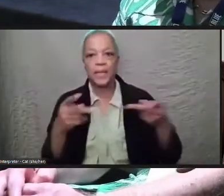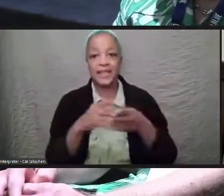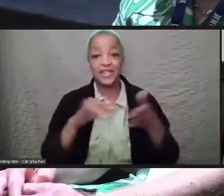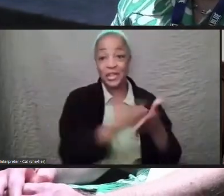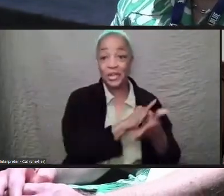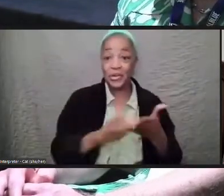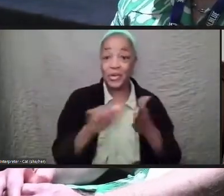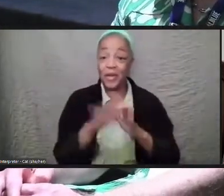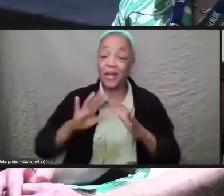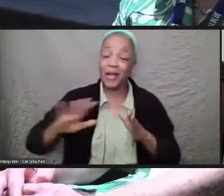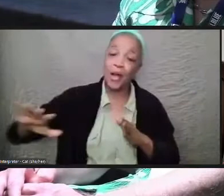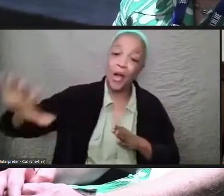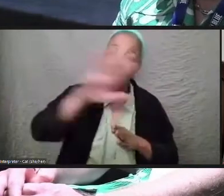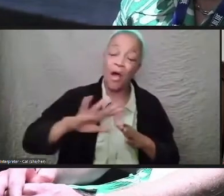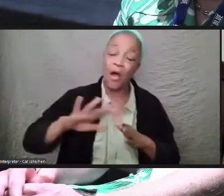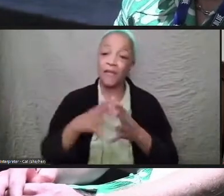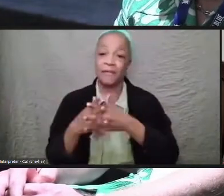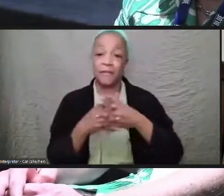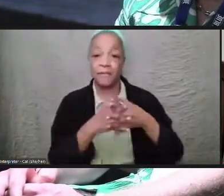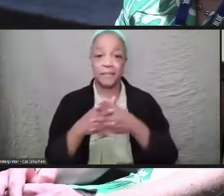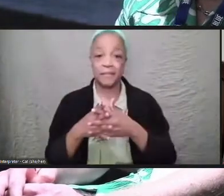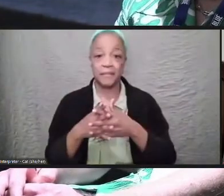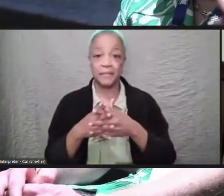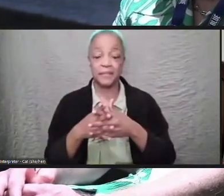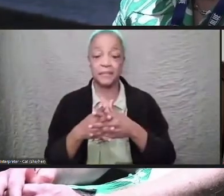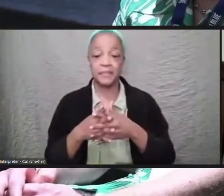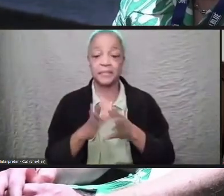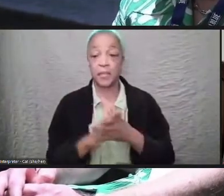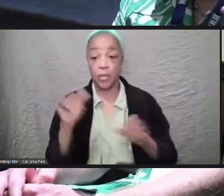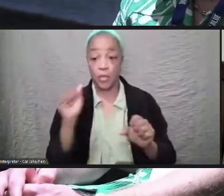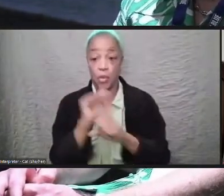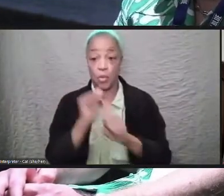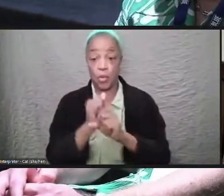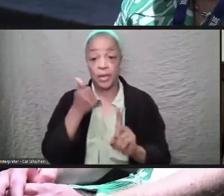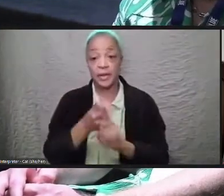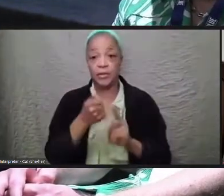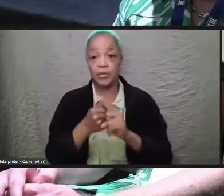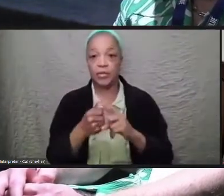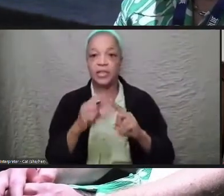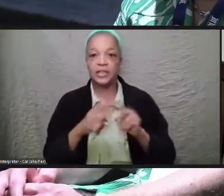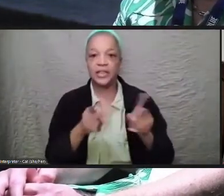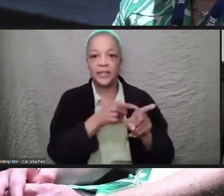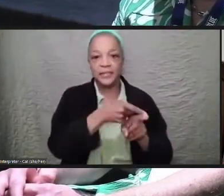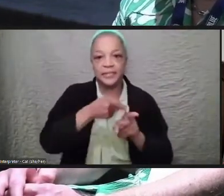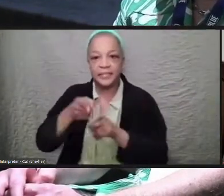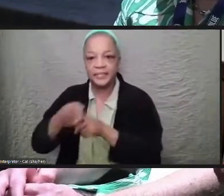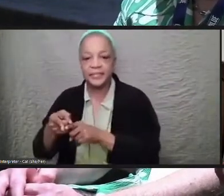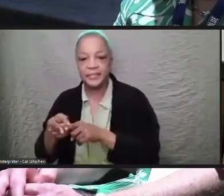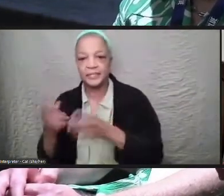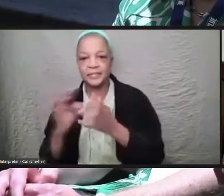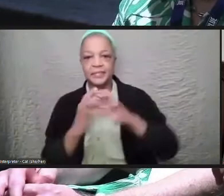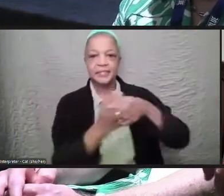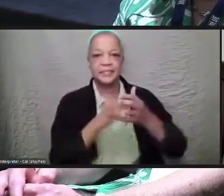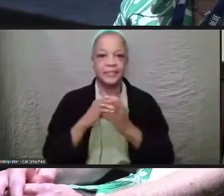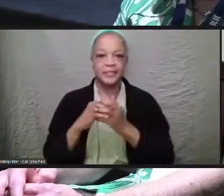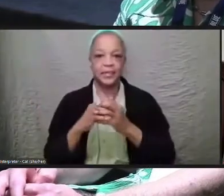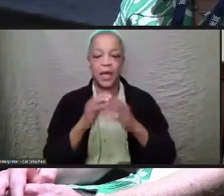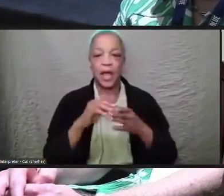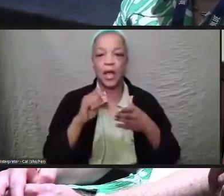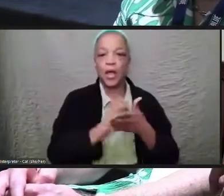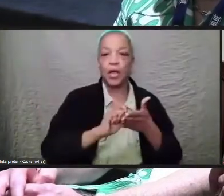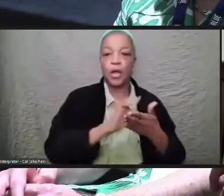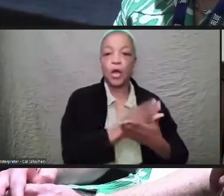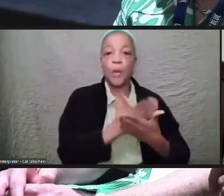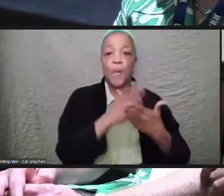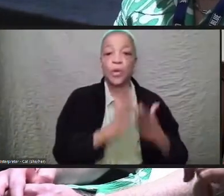country. So, and the work was interdisciplinary. We had some composers, we had a